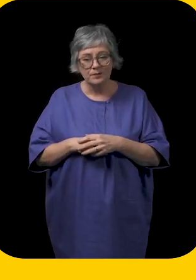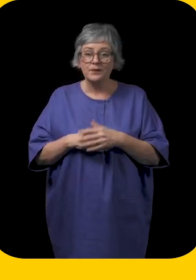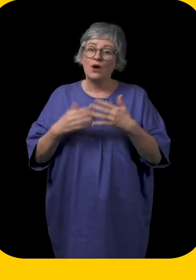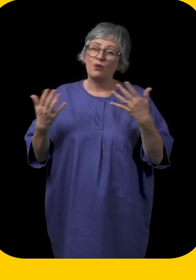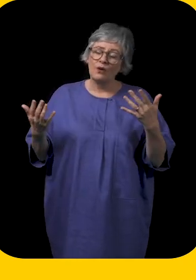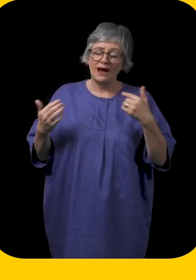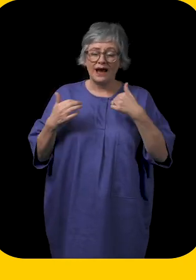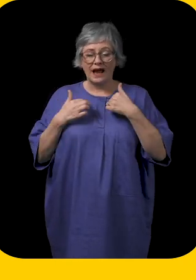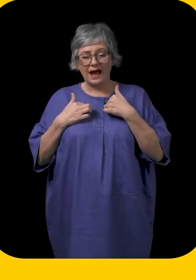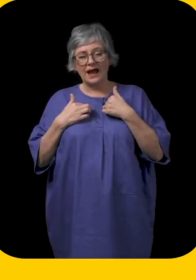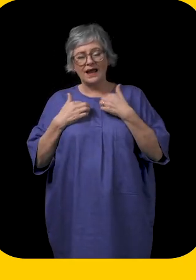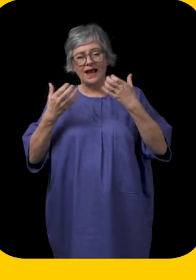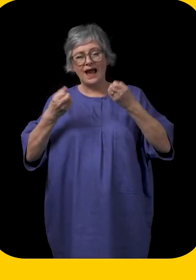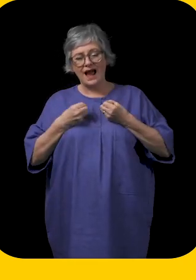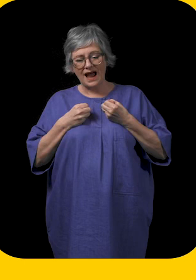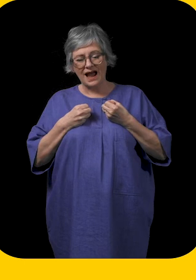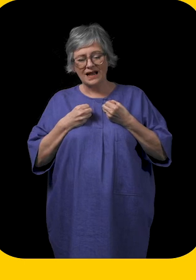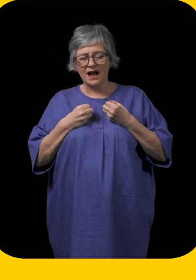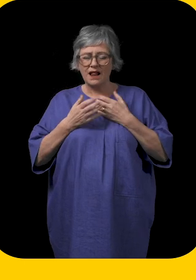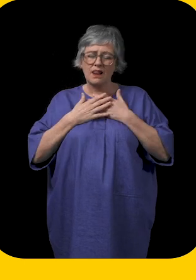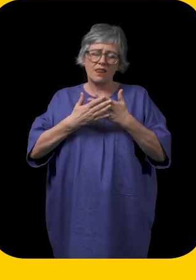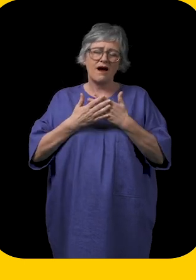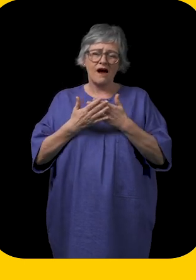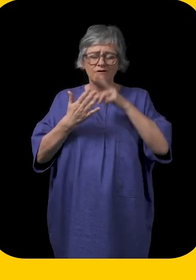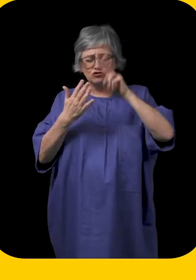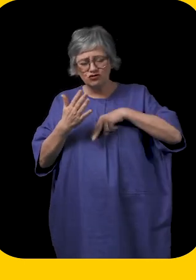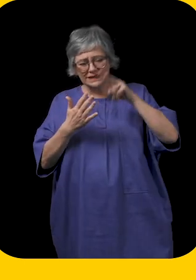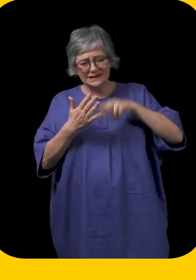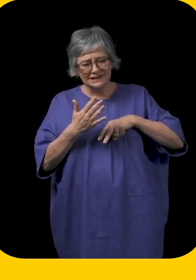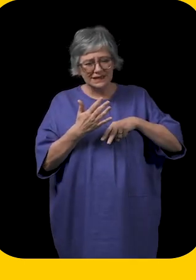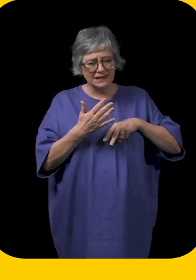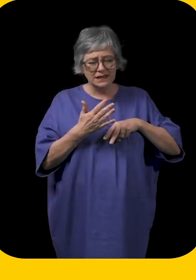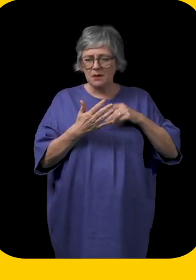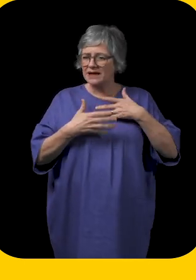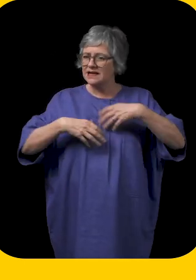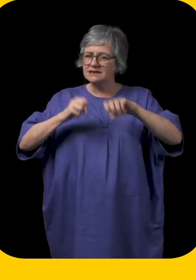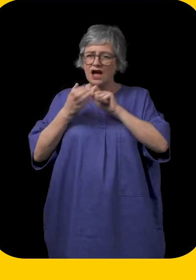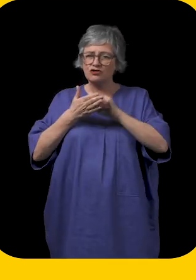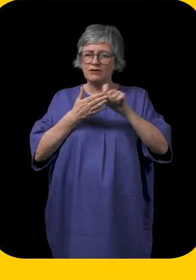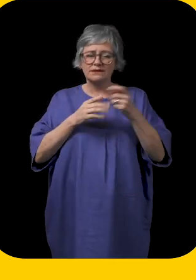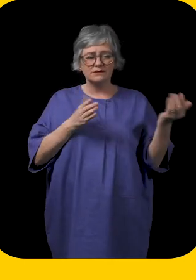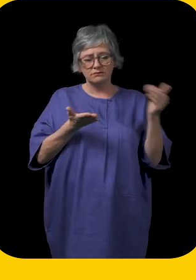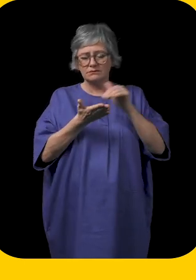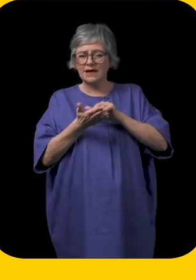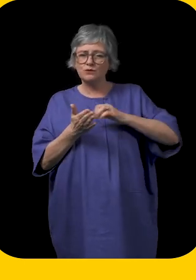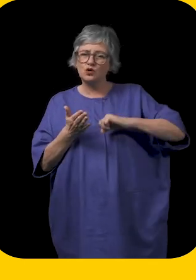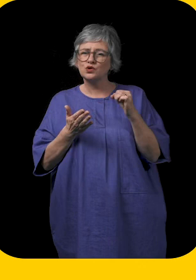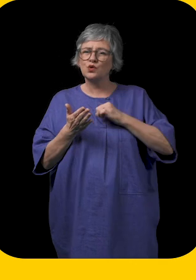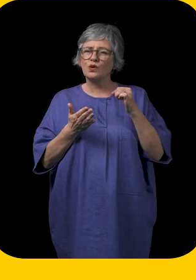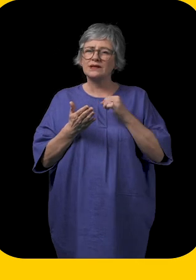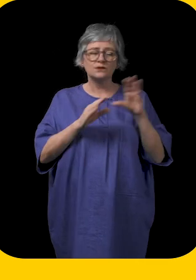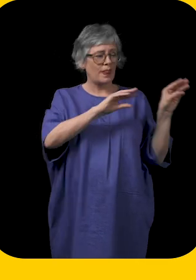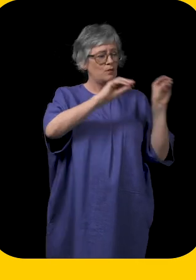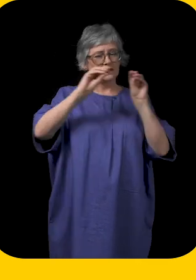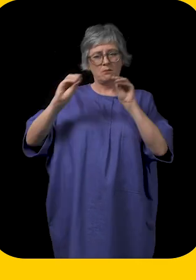right? What about you, Leila? Well, I had always loved reading, but then